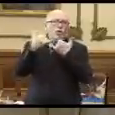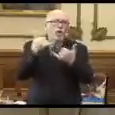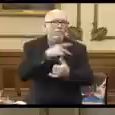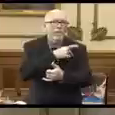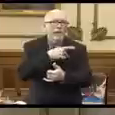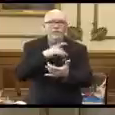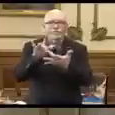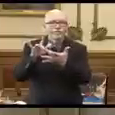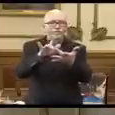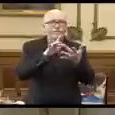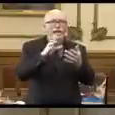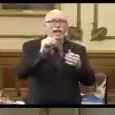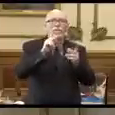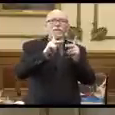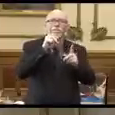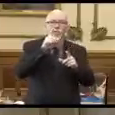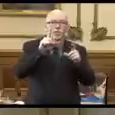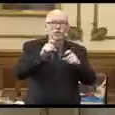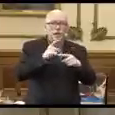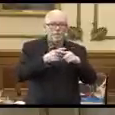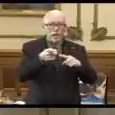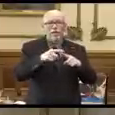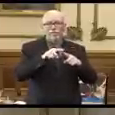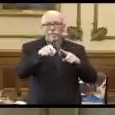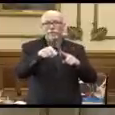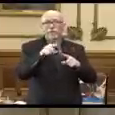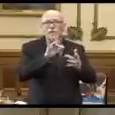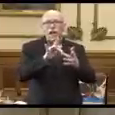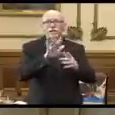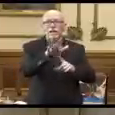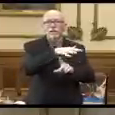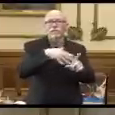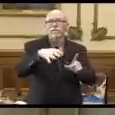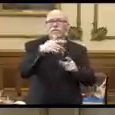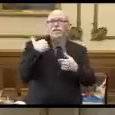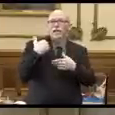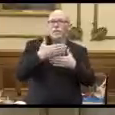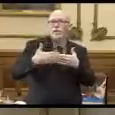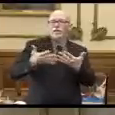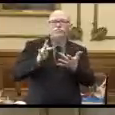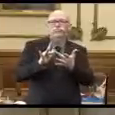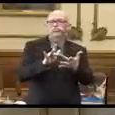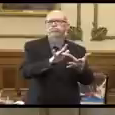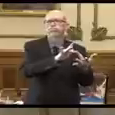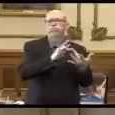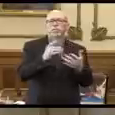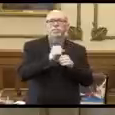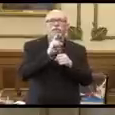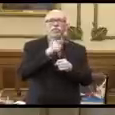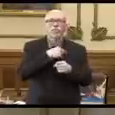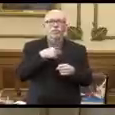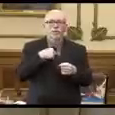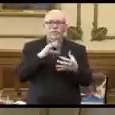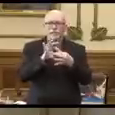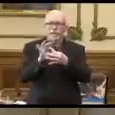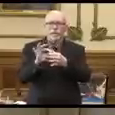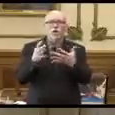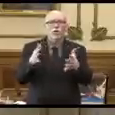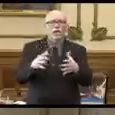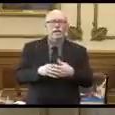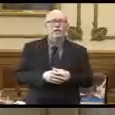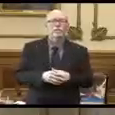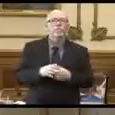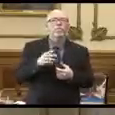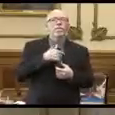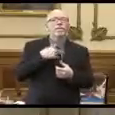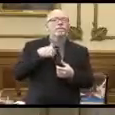calling individuals who were positive or contacts over the weekend and making sure that we were connecting with them already. So